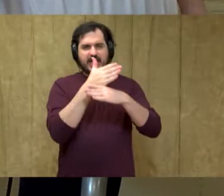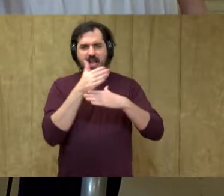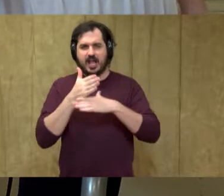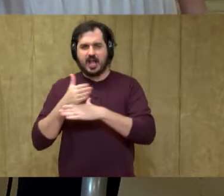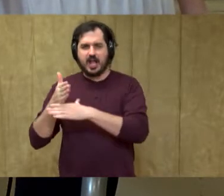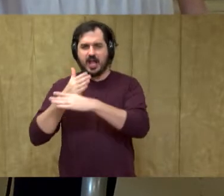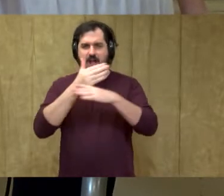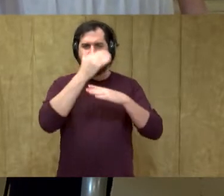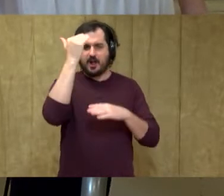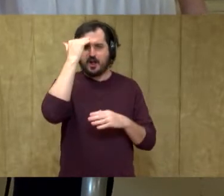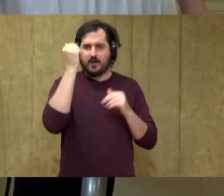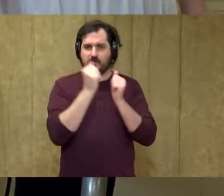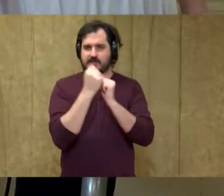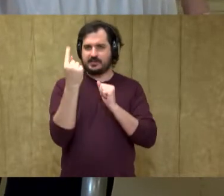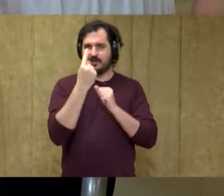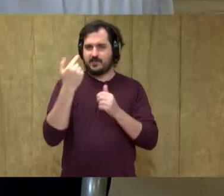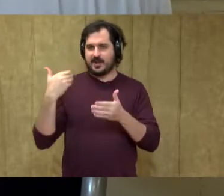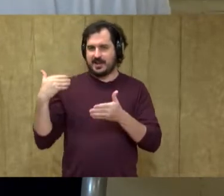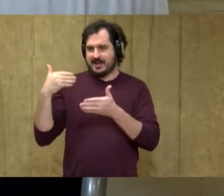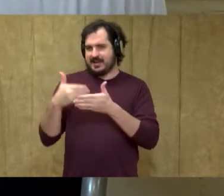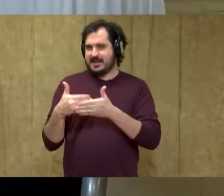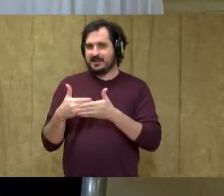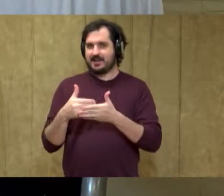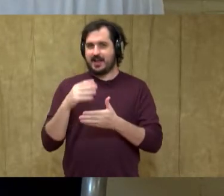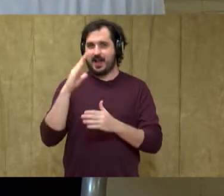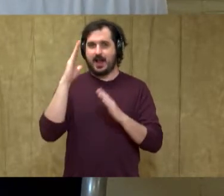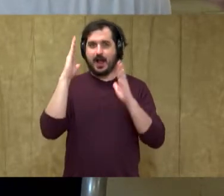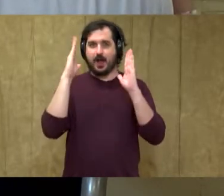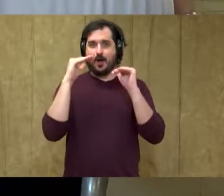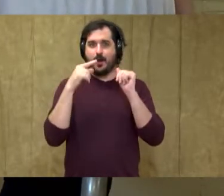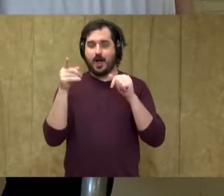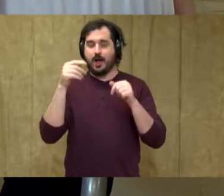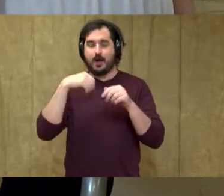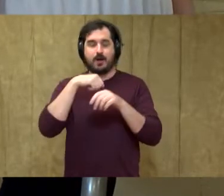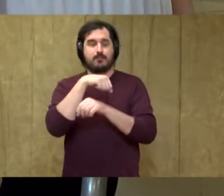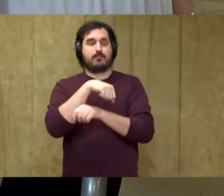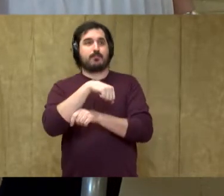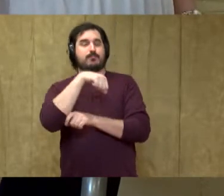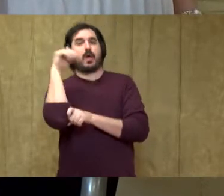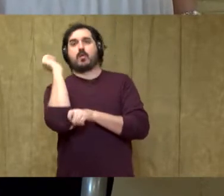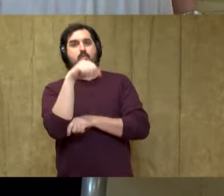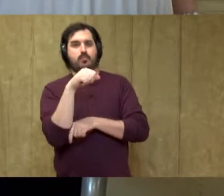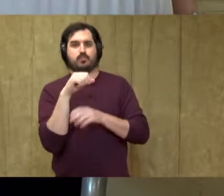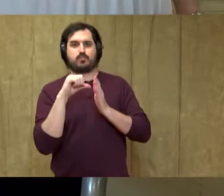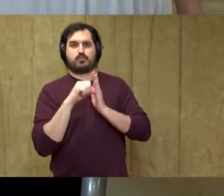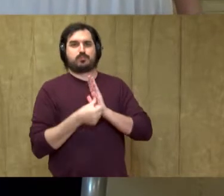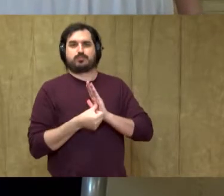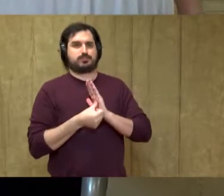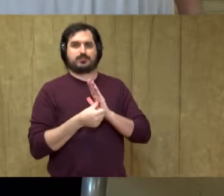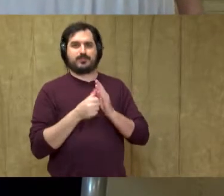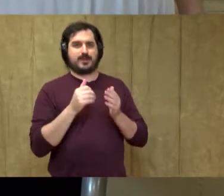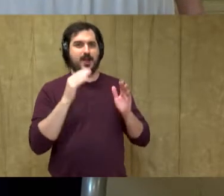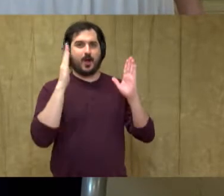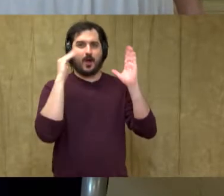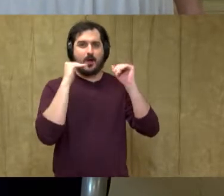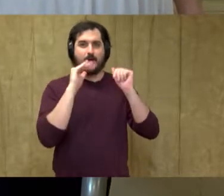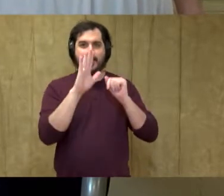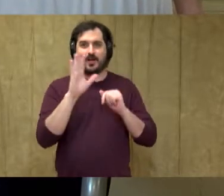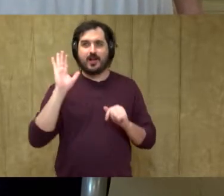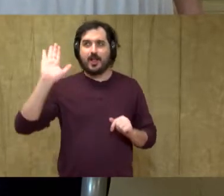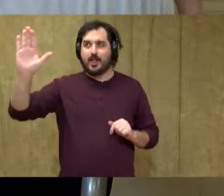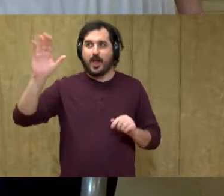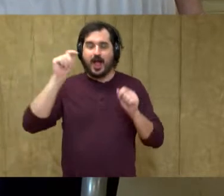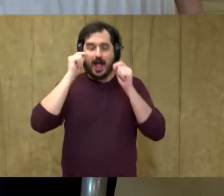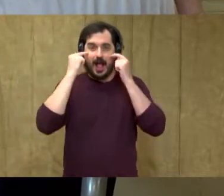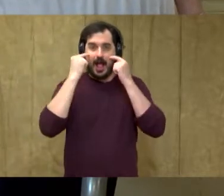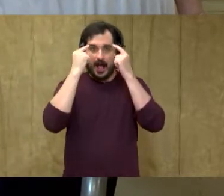you. And I hope that you blew their hair back with that information. I hope you made their eyes go wide or